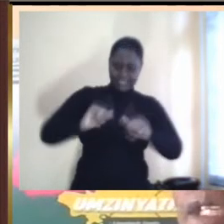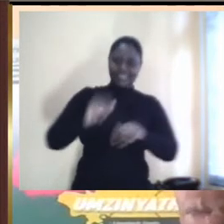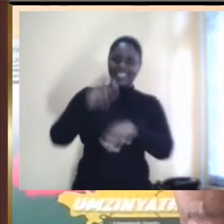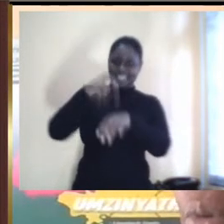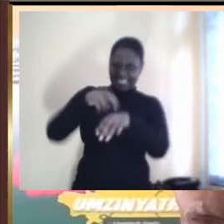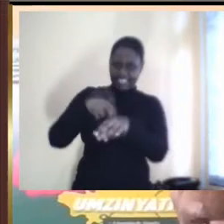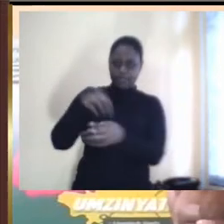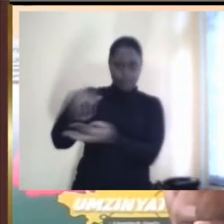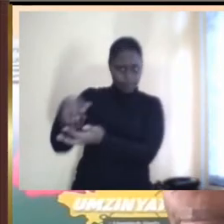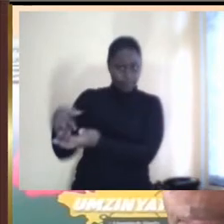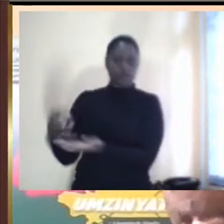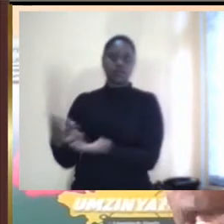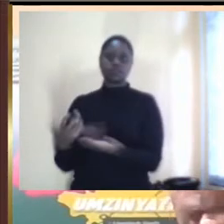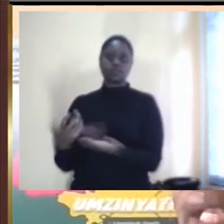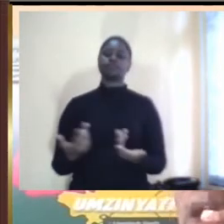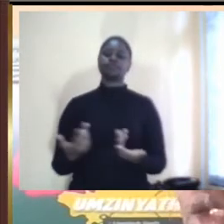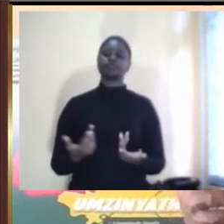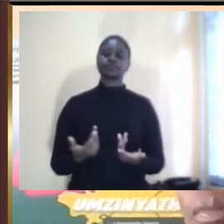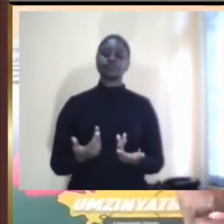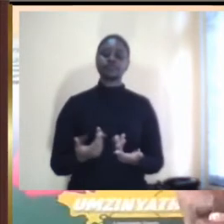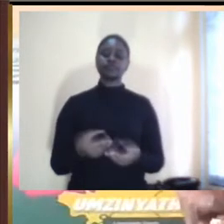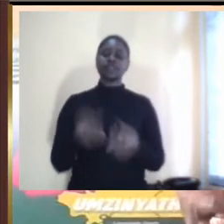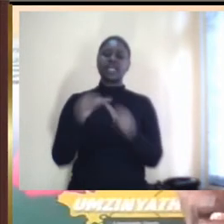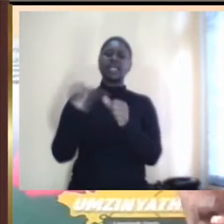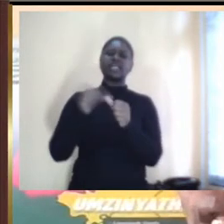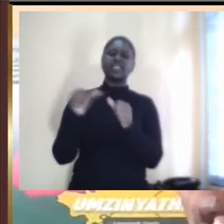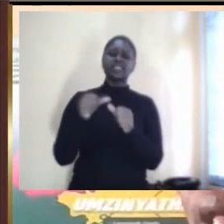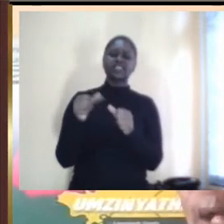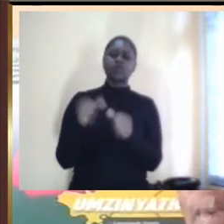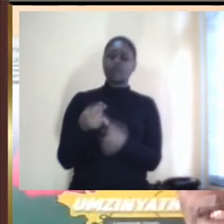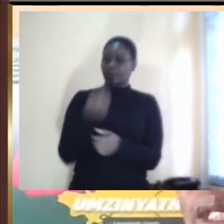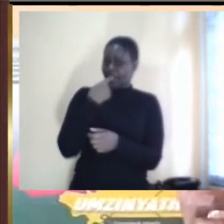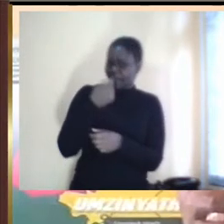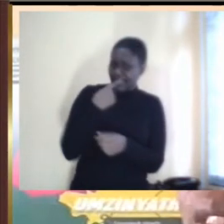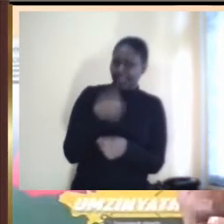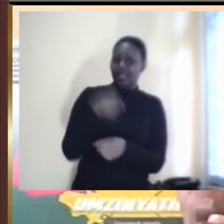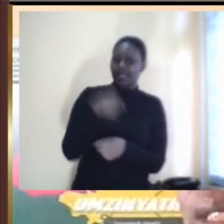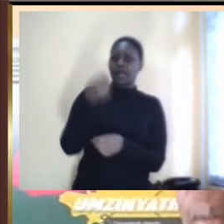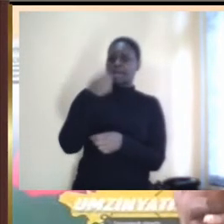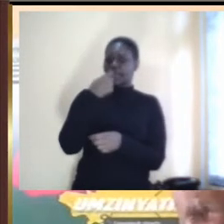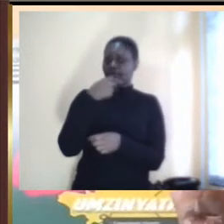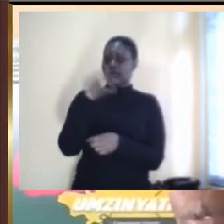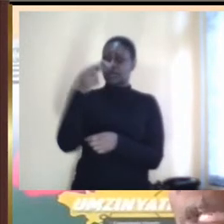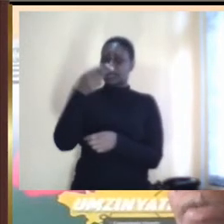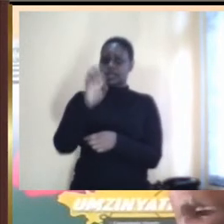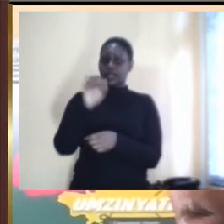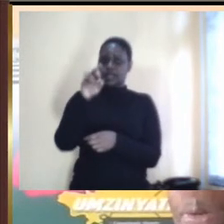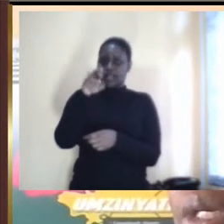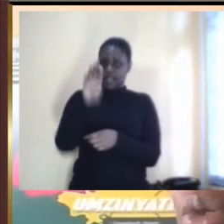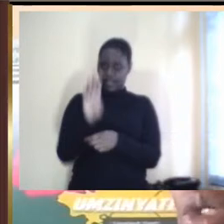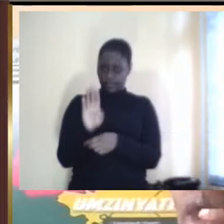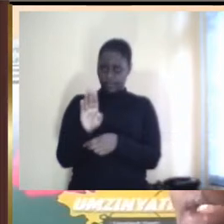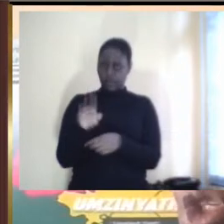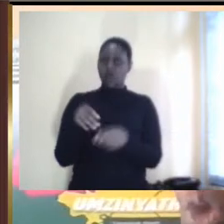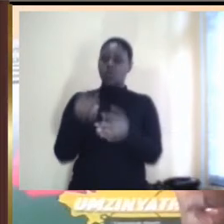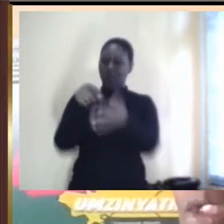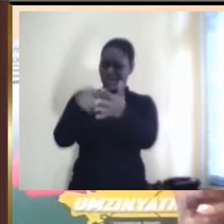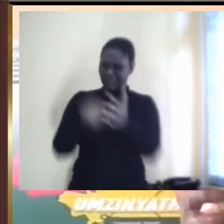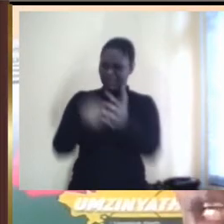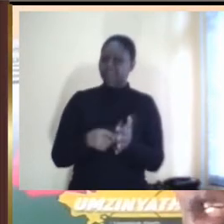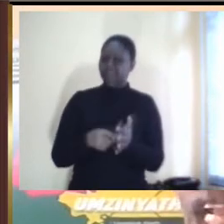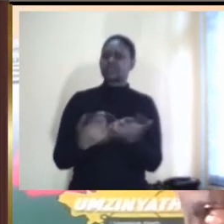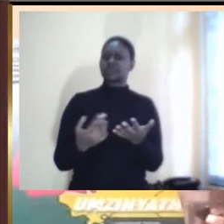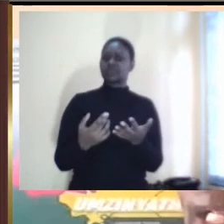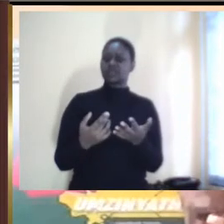be harvested wild. A list of medical herbs in demand will be developed in consultation